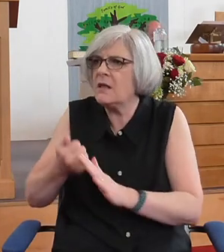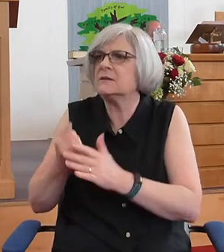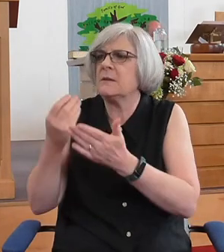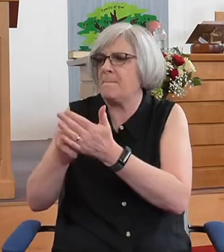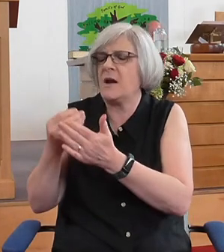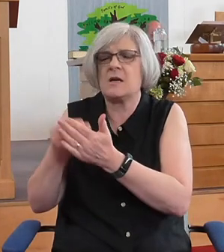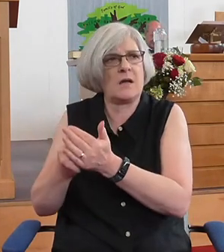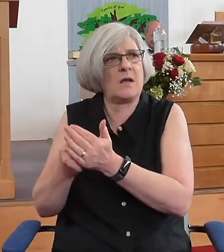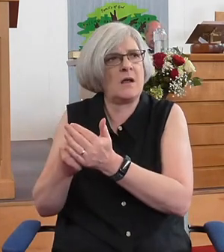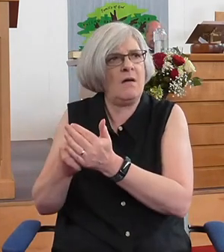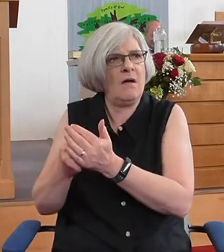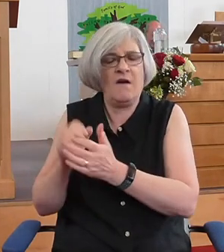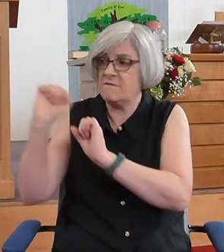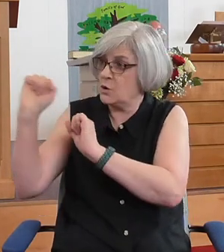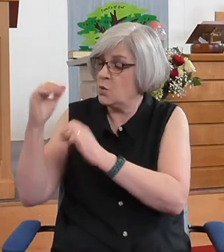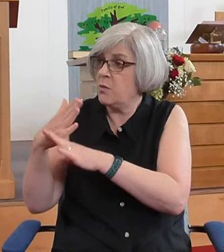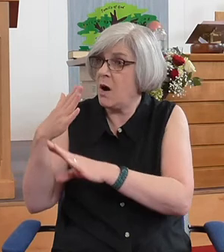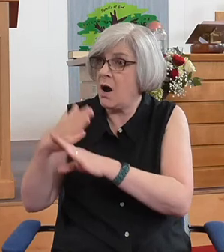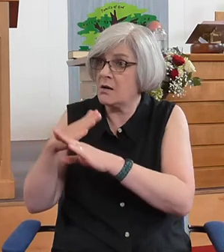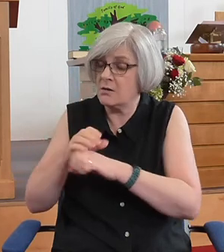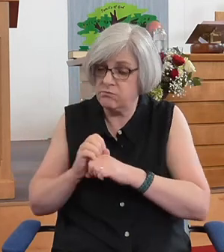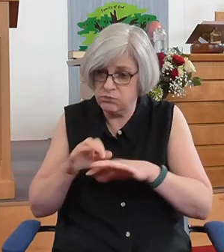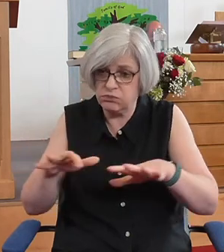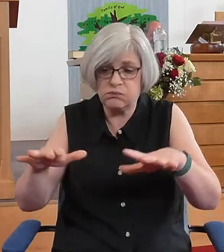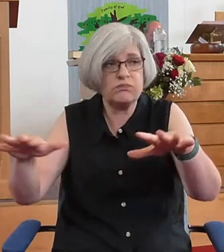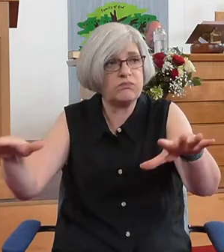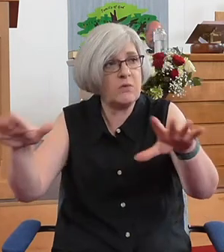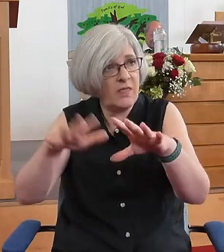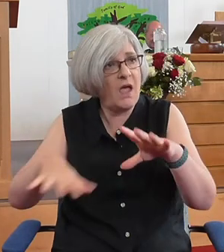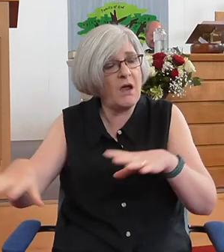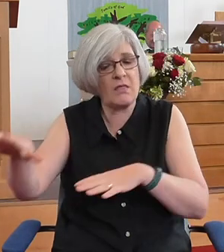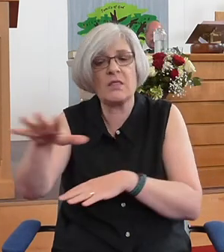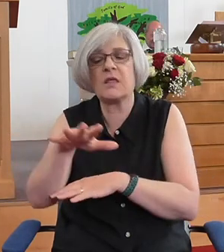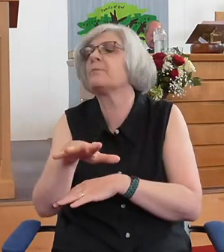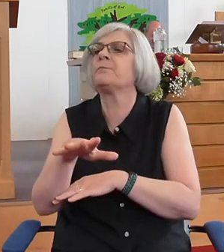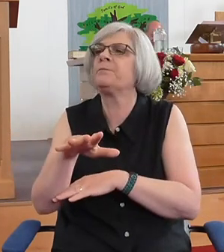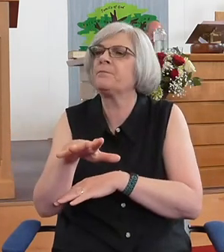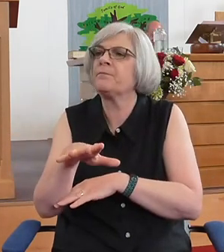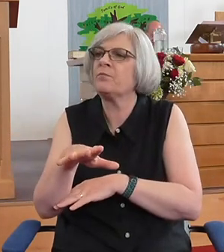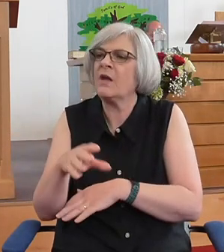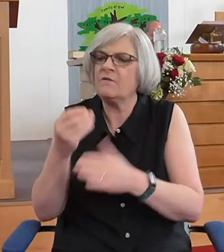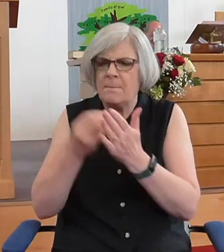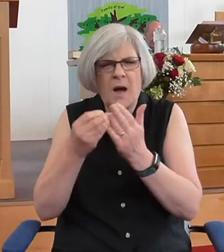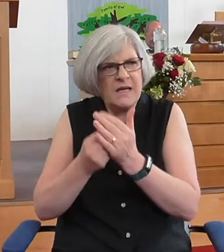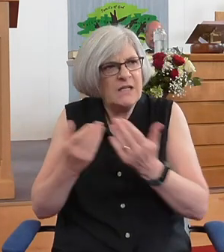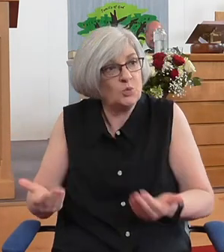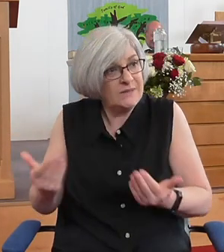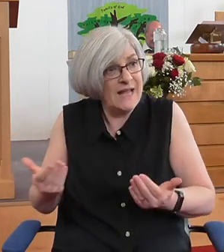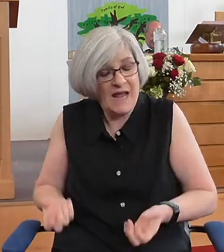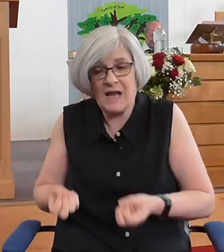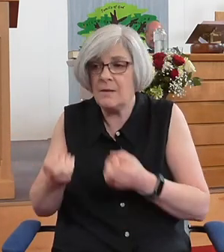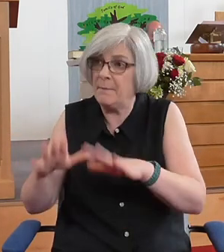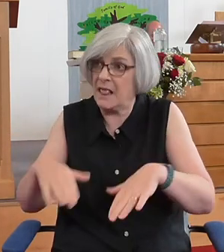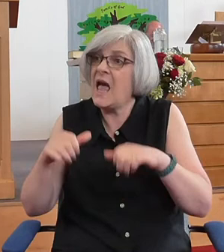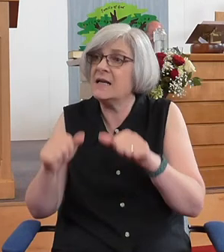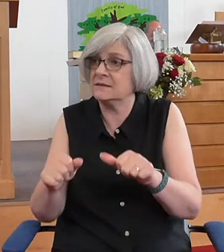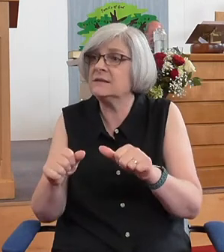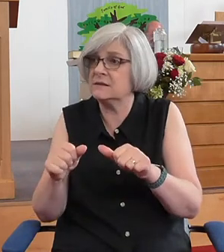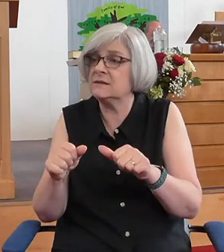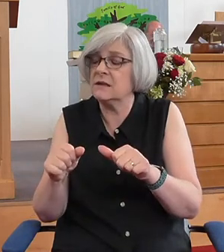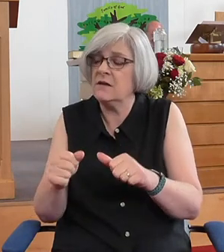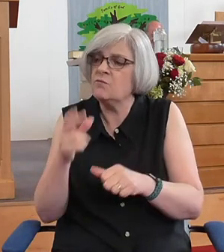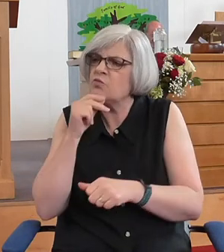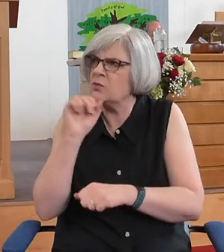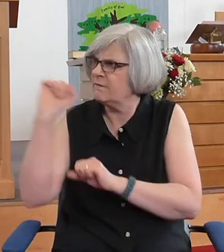money for your work throughout your earth. May these monetary offerings today be blessed and used for your